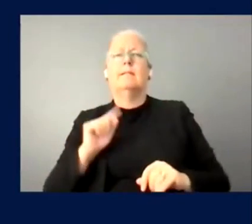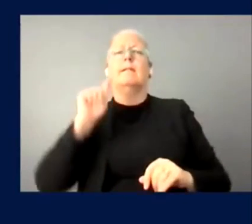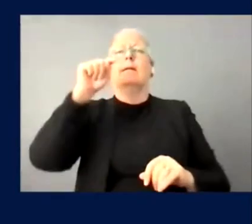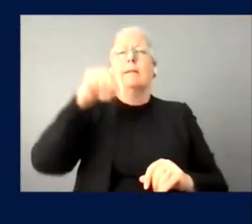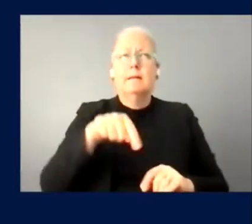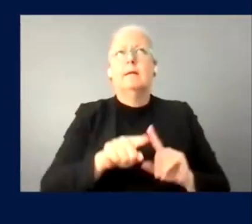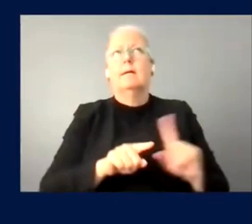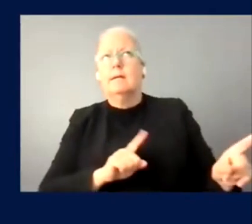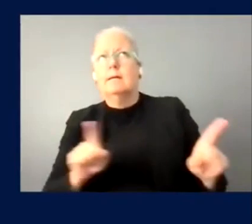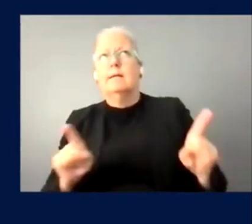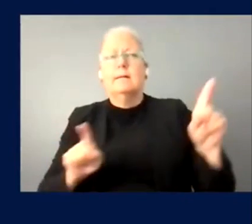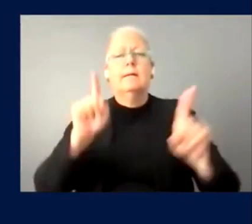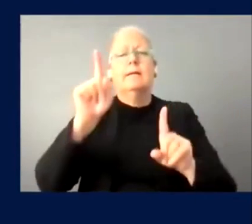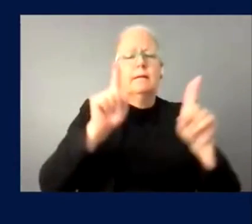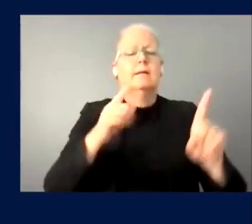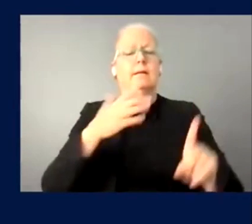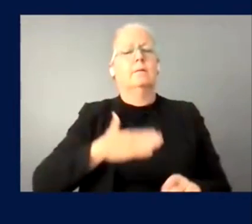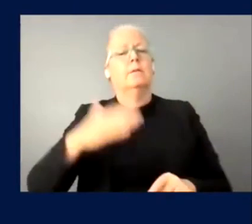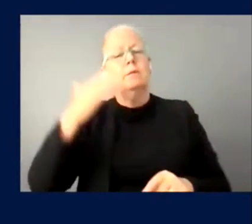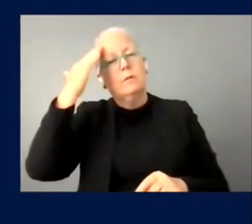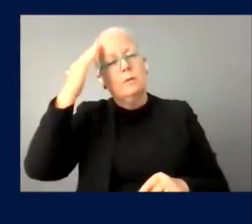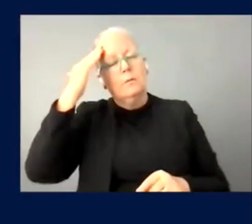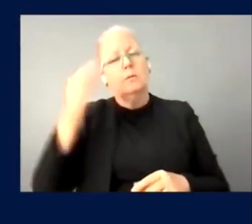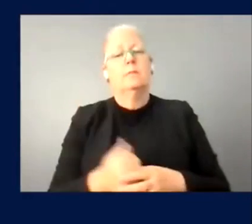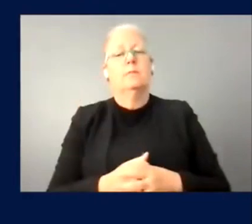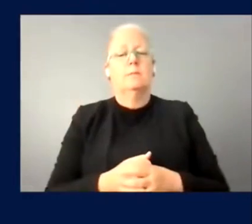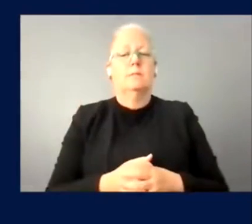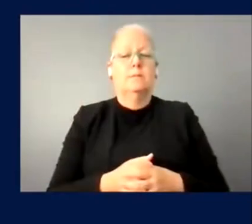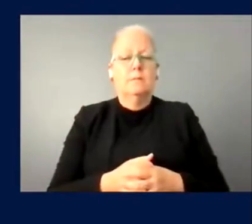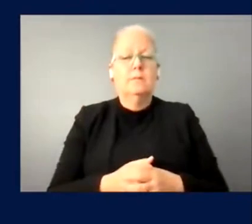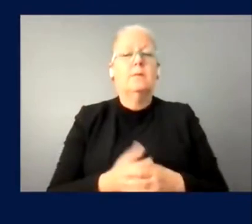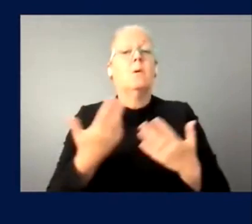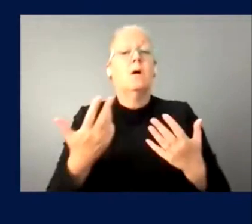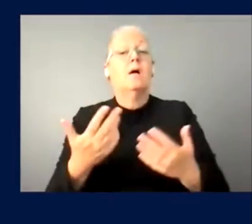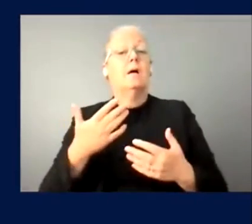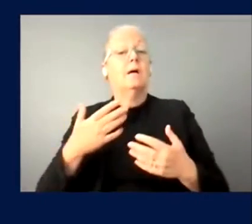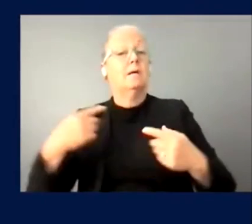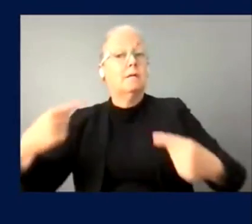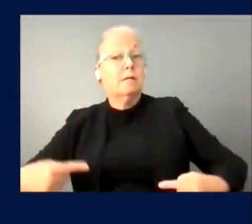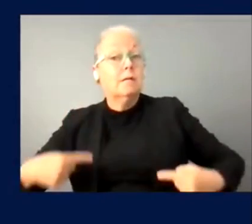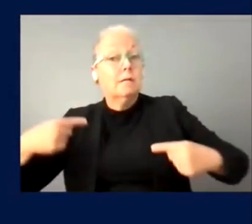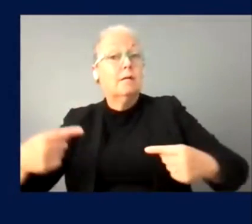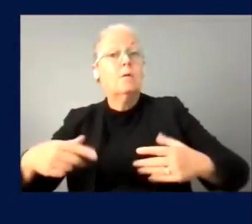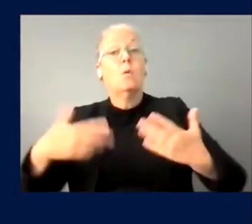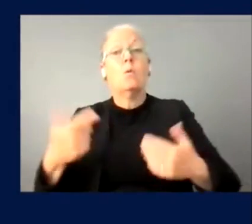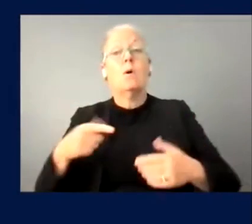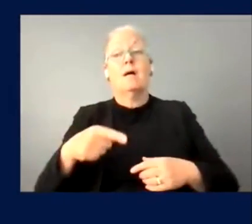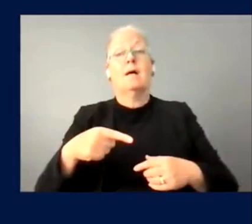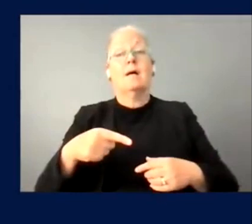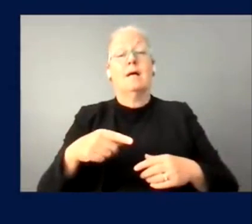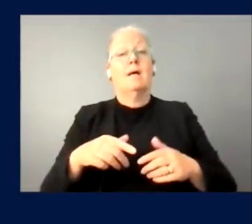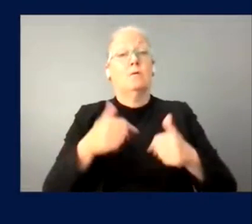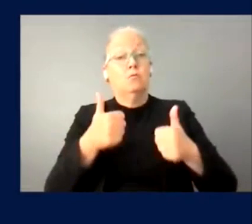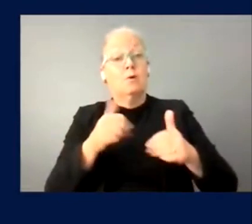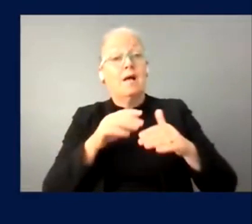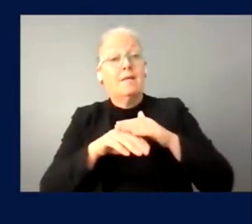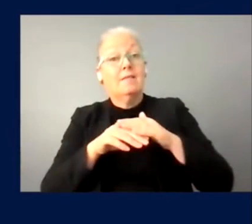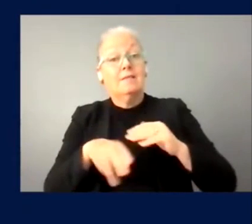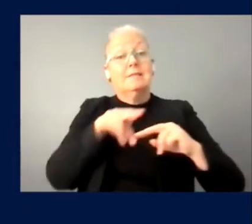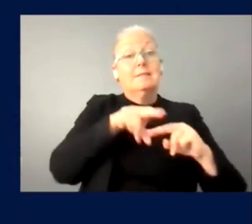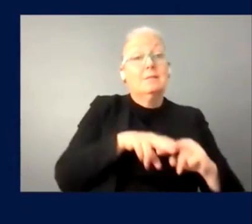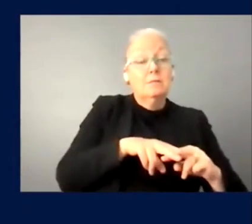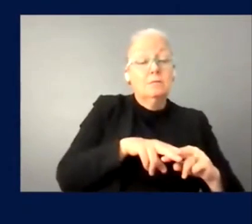didn't actually need sort of wheelchair accessible or easy access seating, but they did need seating that was close to